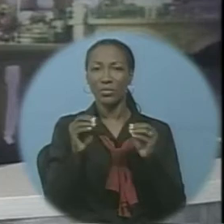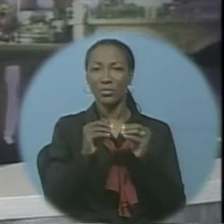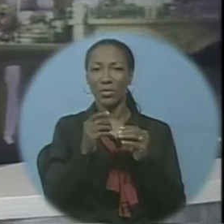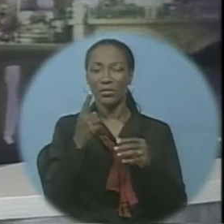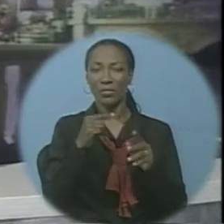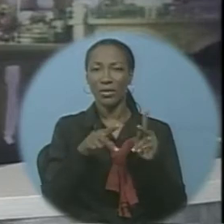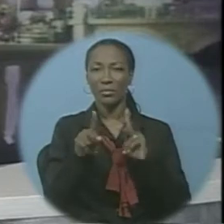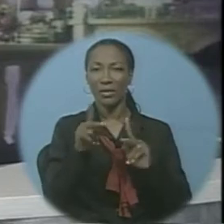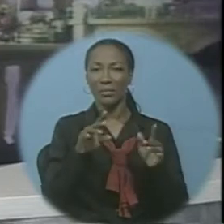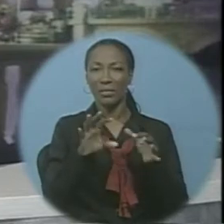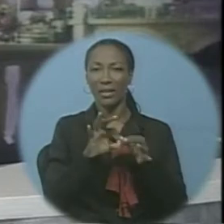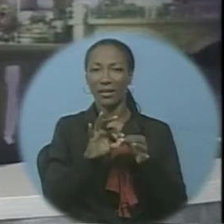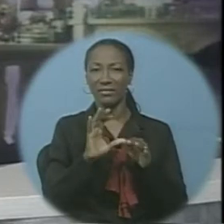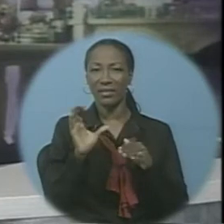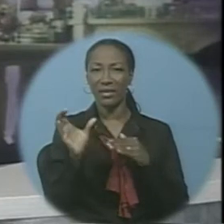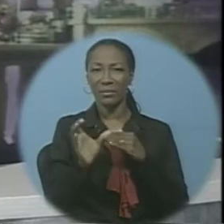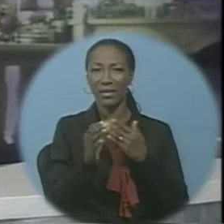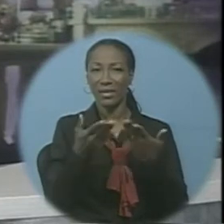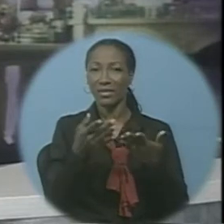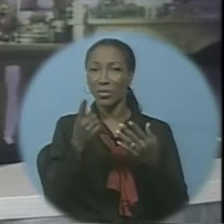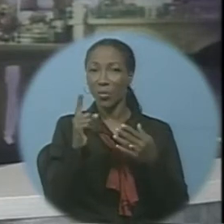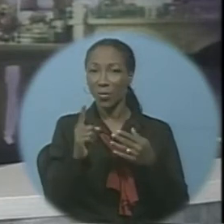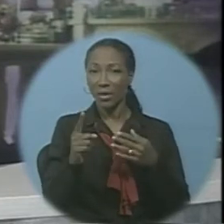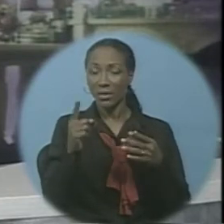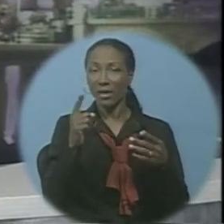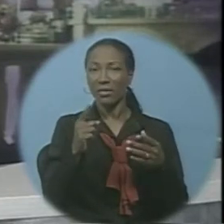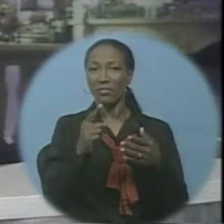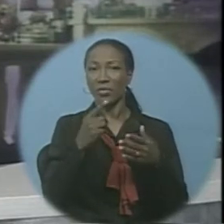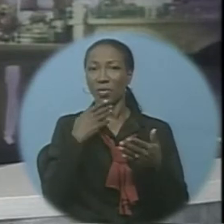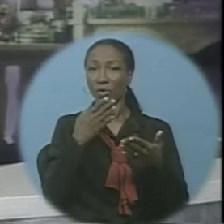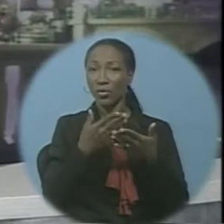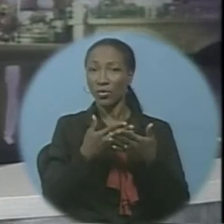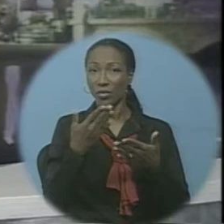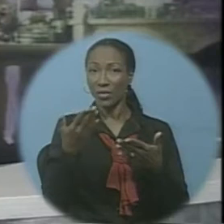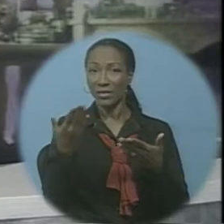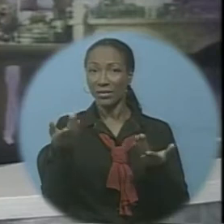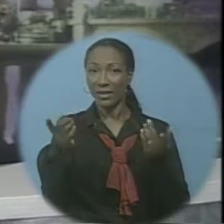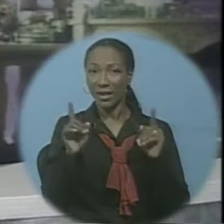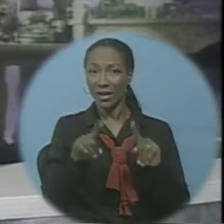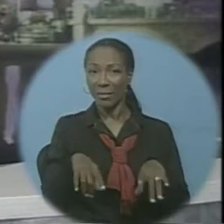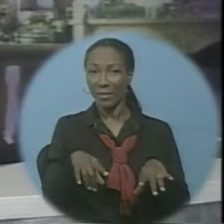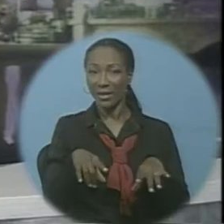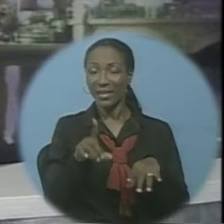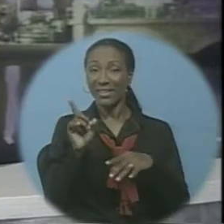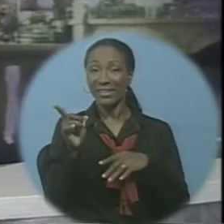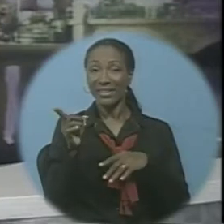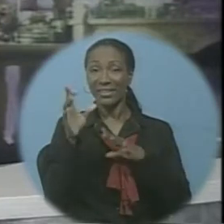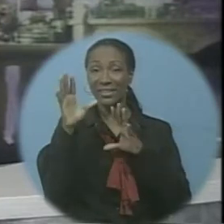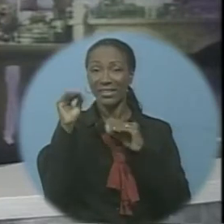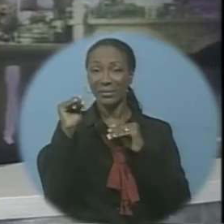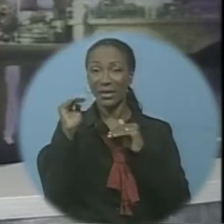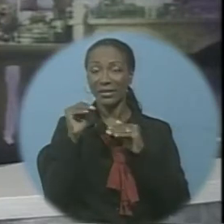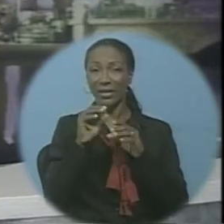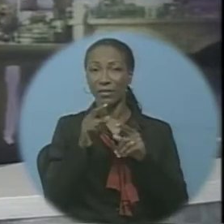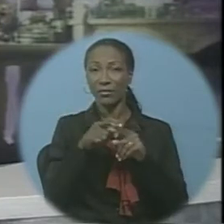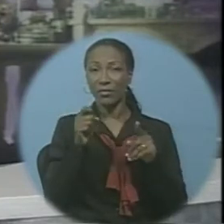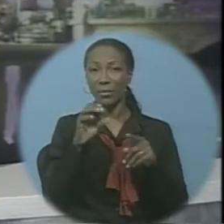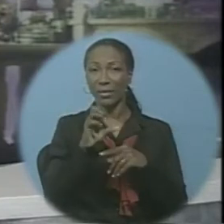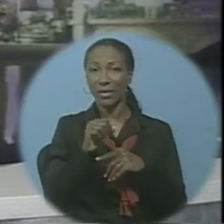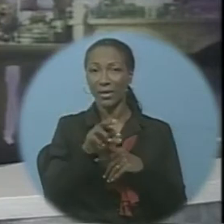the people of the Caribbean. This is one of the positive outcomes he is expecting from the CARICOM-US summit in